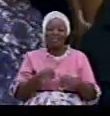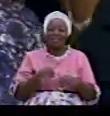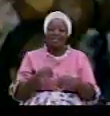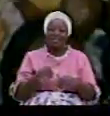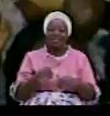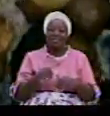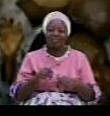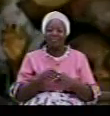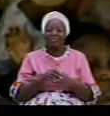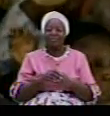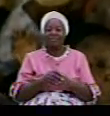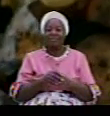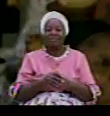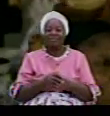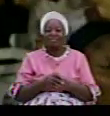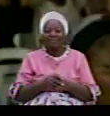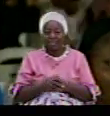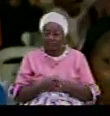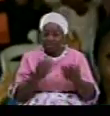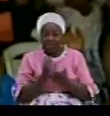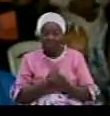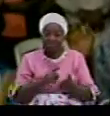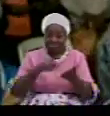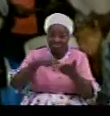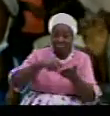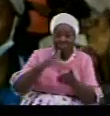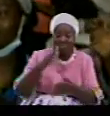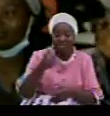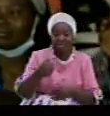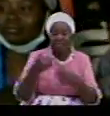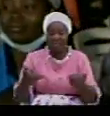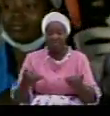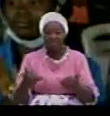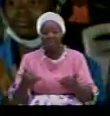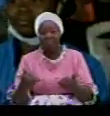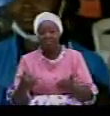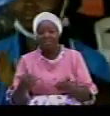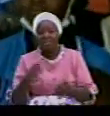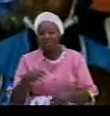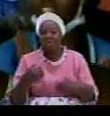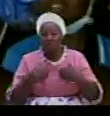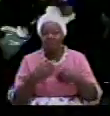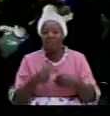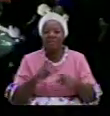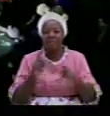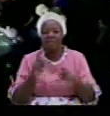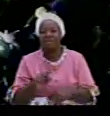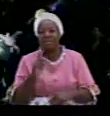Check up yourself now. You have a testimony.